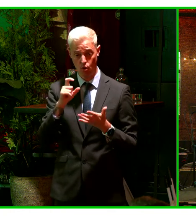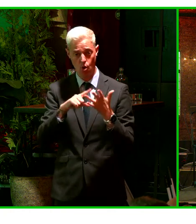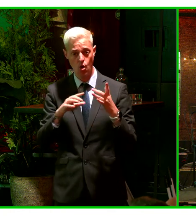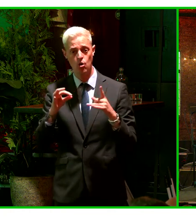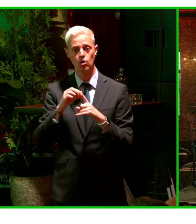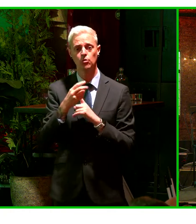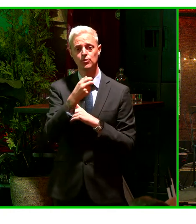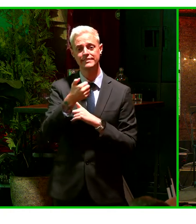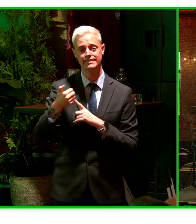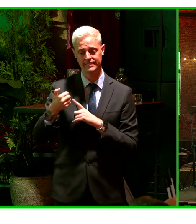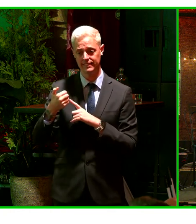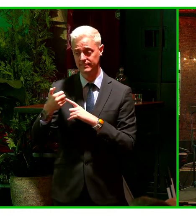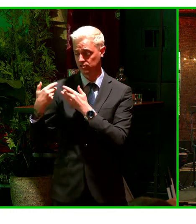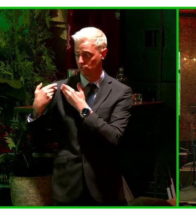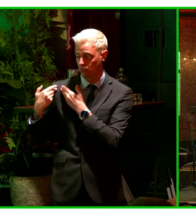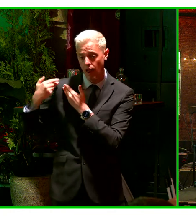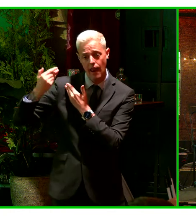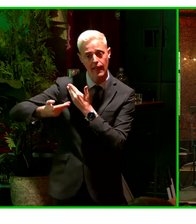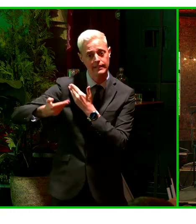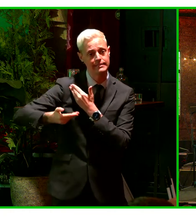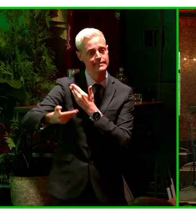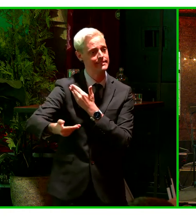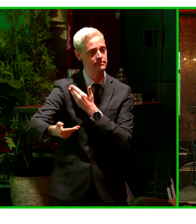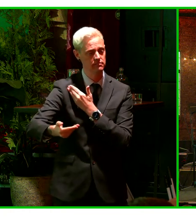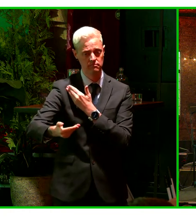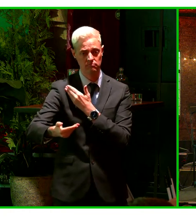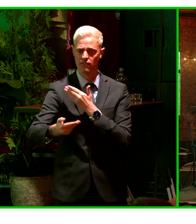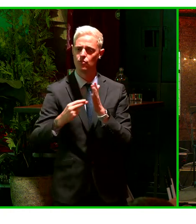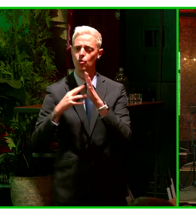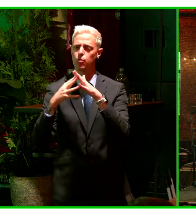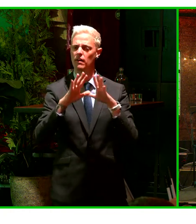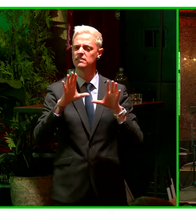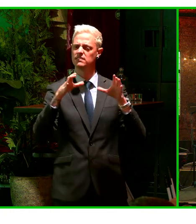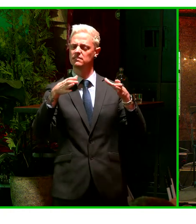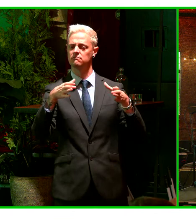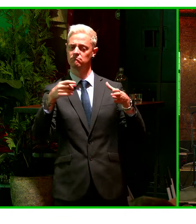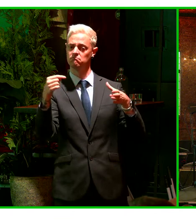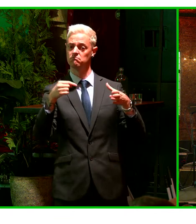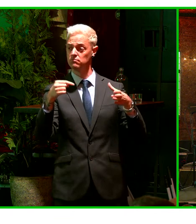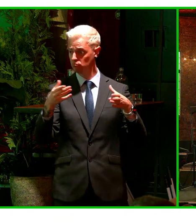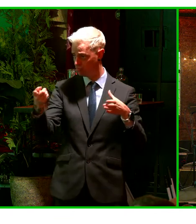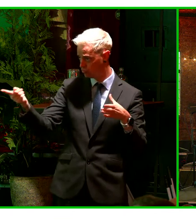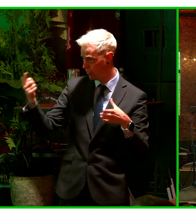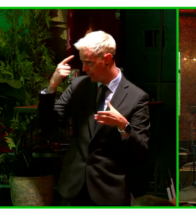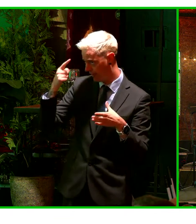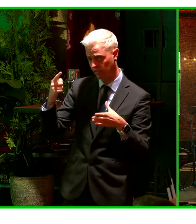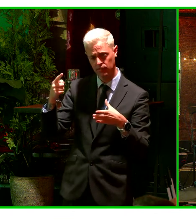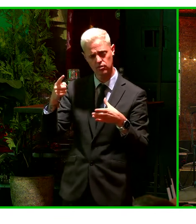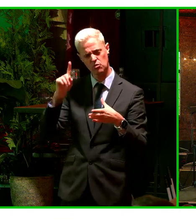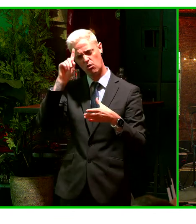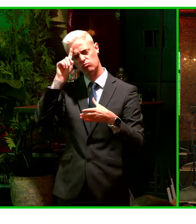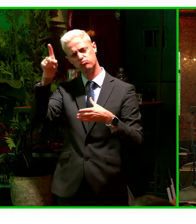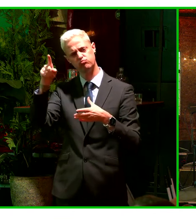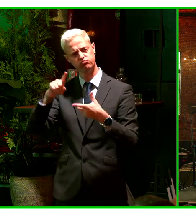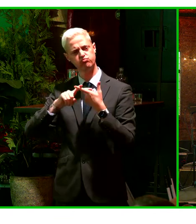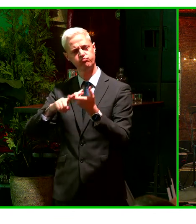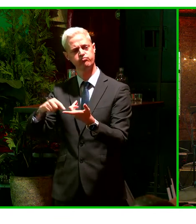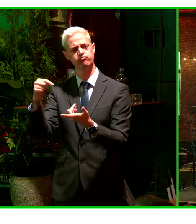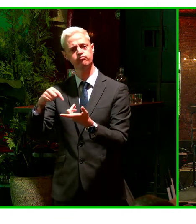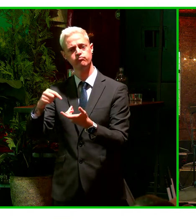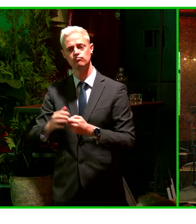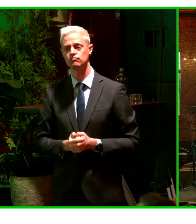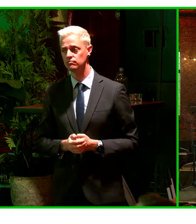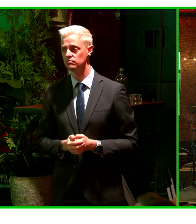COP26, from a Northwest perspective, what would it be for you, Chris? I think